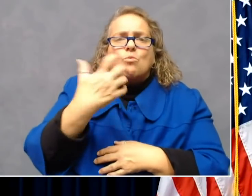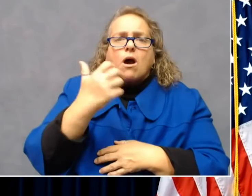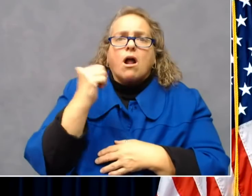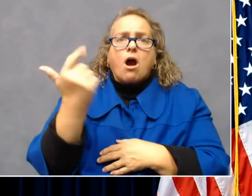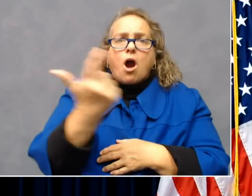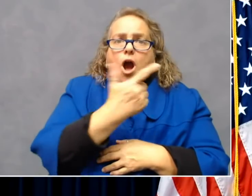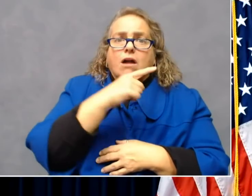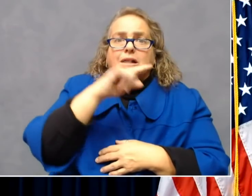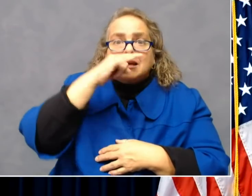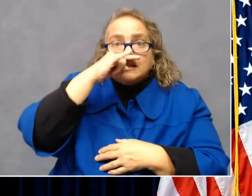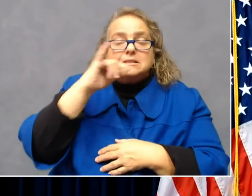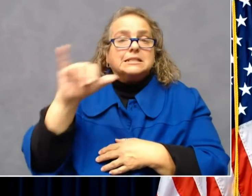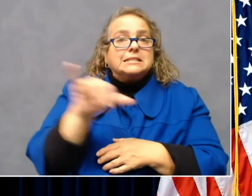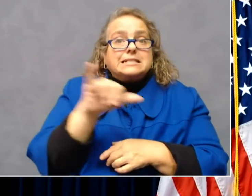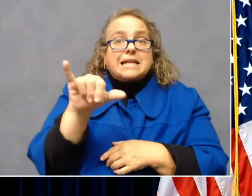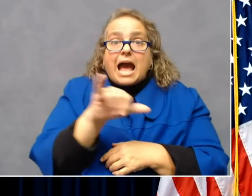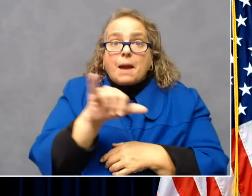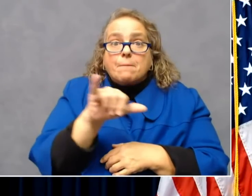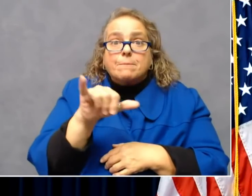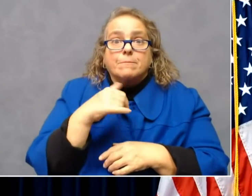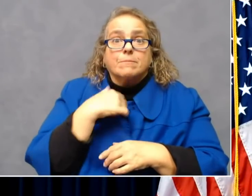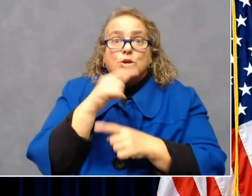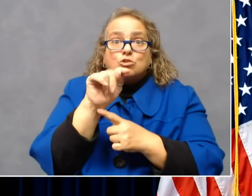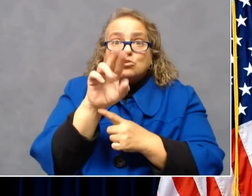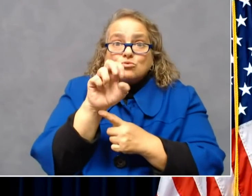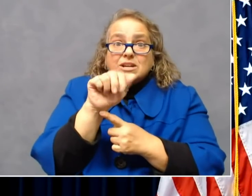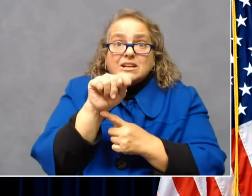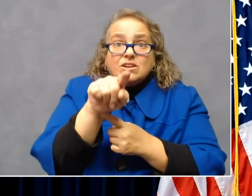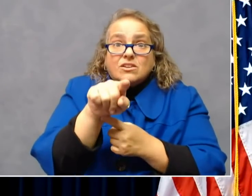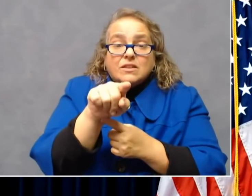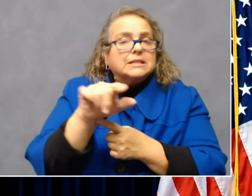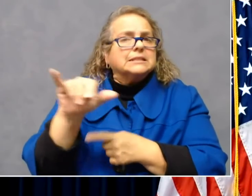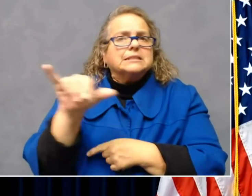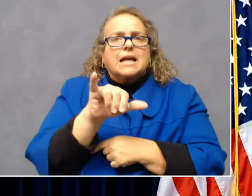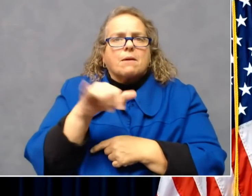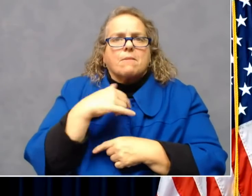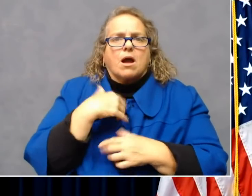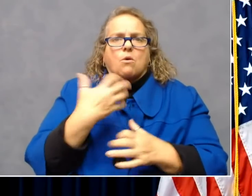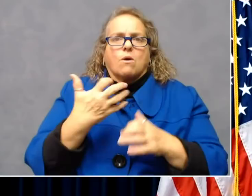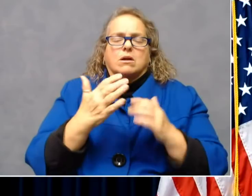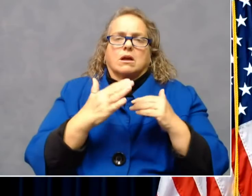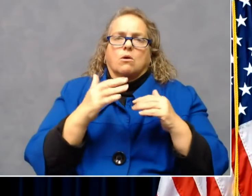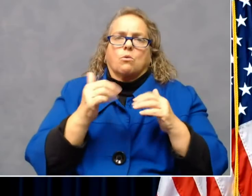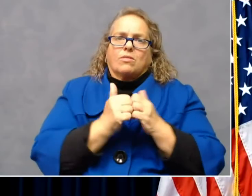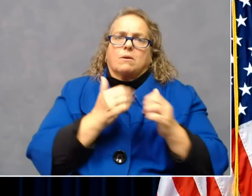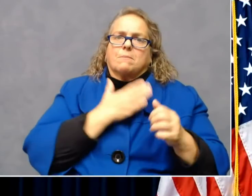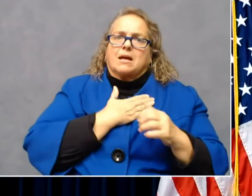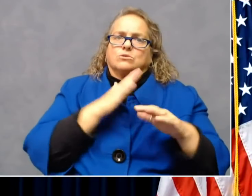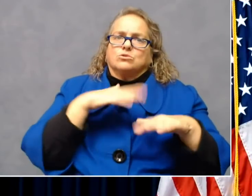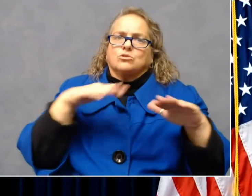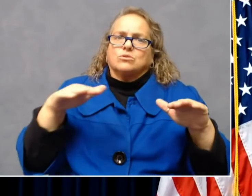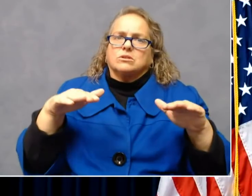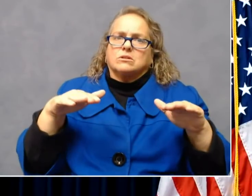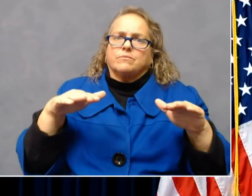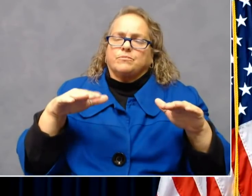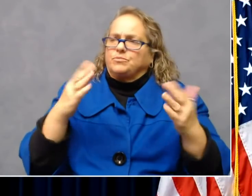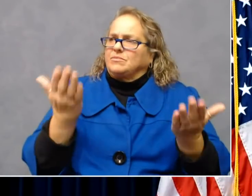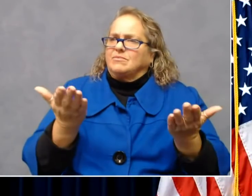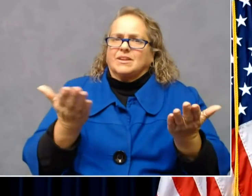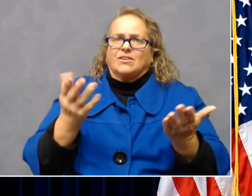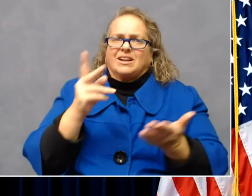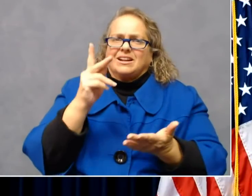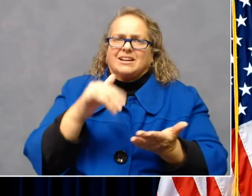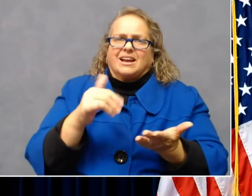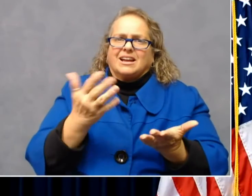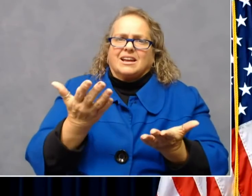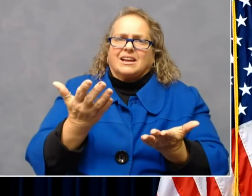same way I would, knowing what we know, seeing what we see, and where our Commonwealth is right now. And listen, we're taking